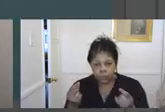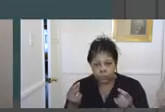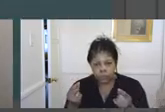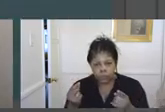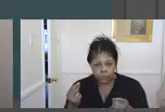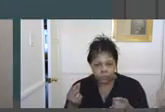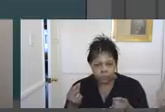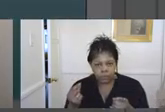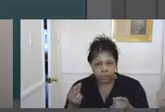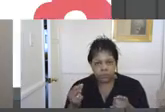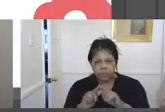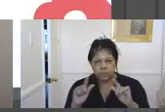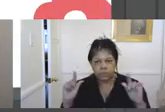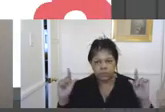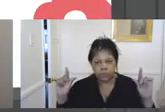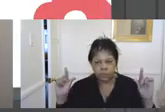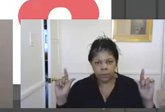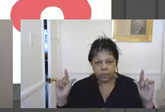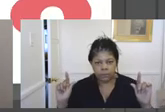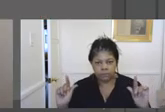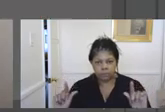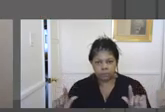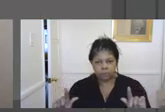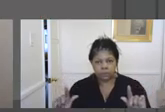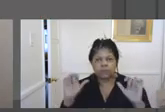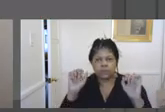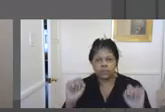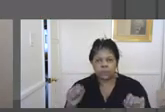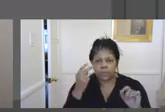I need to zoom out, I guess, so